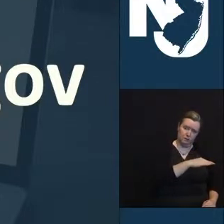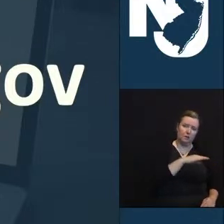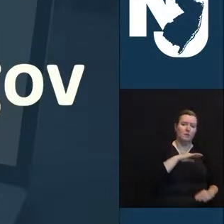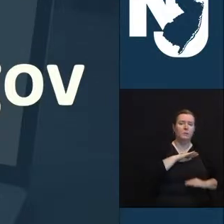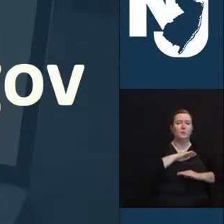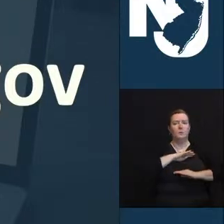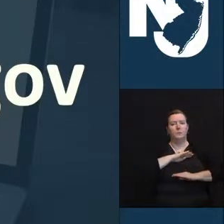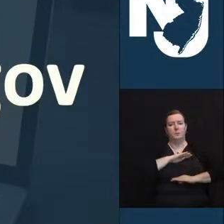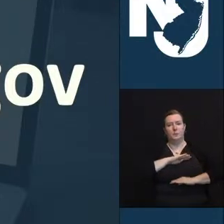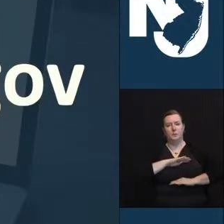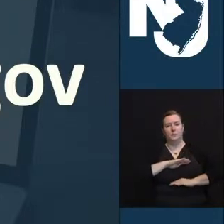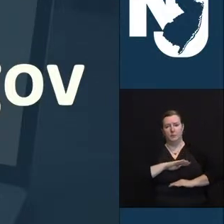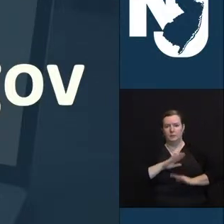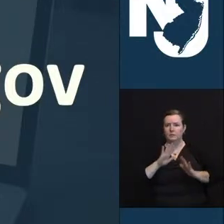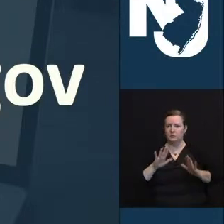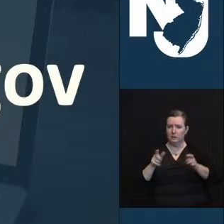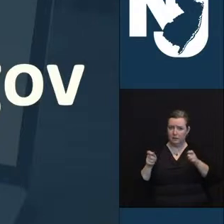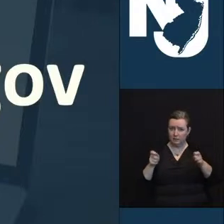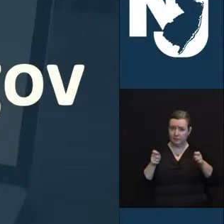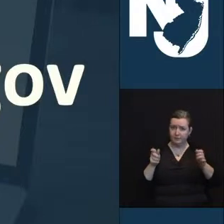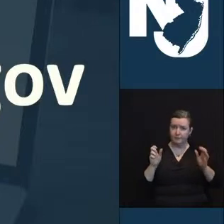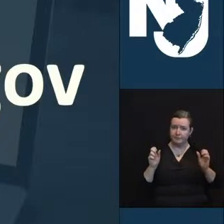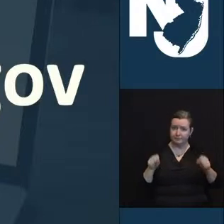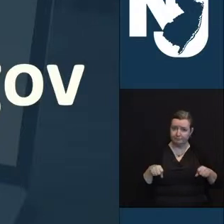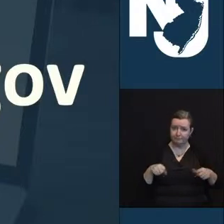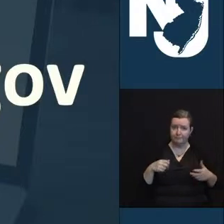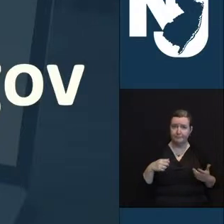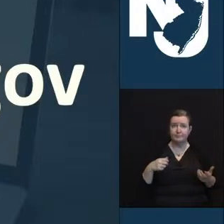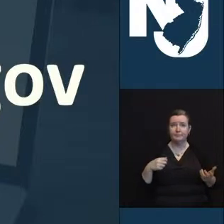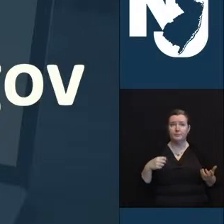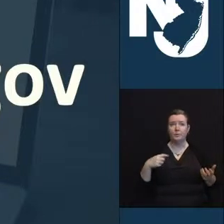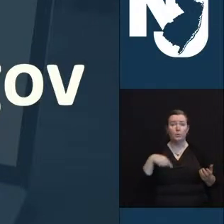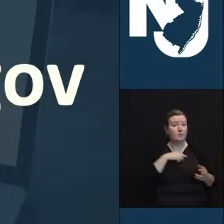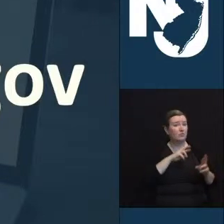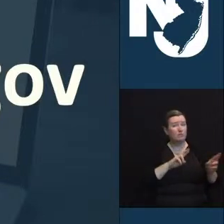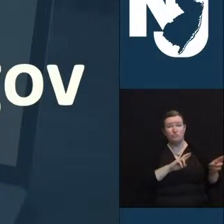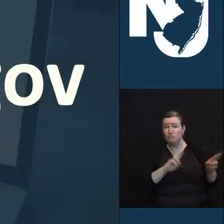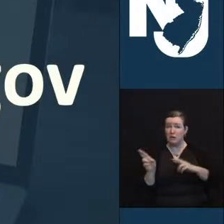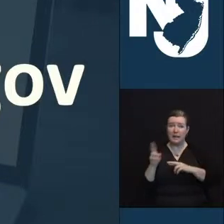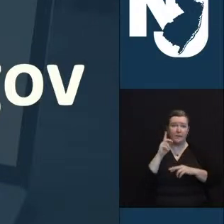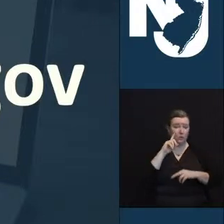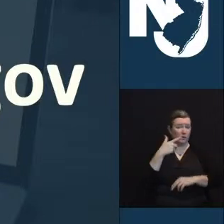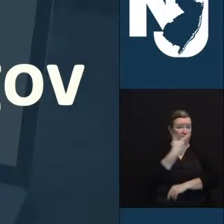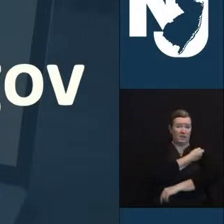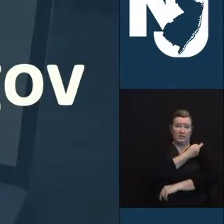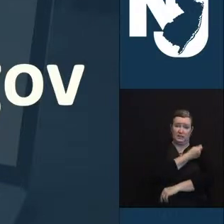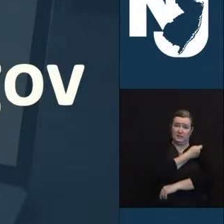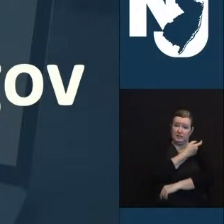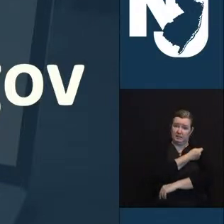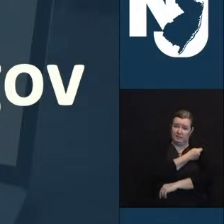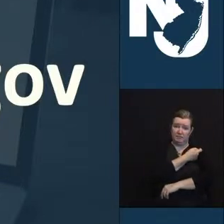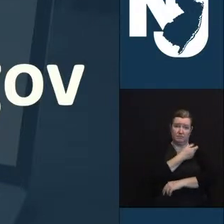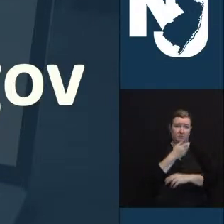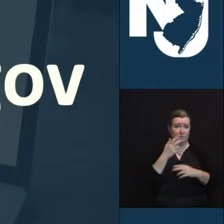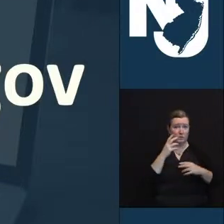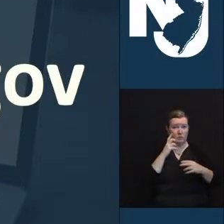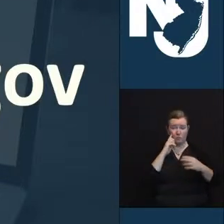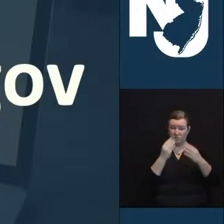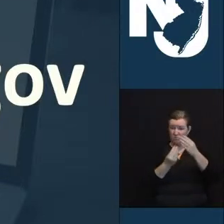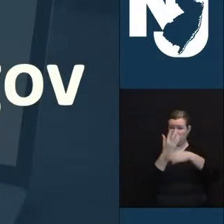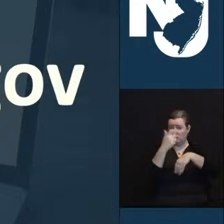position for when a vaccine becomes widely available in the spring, and that means we can envision